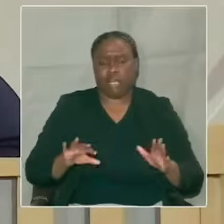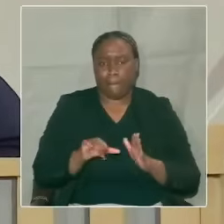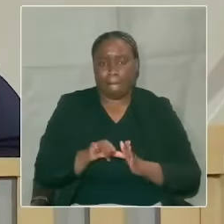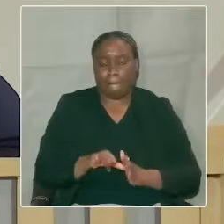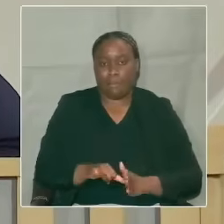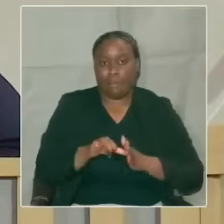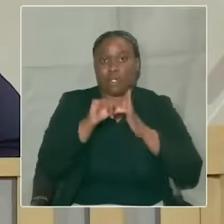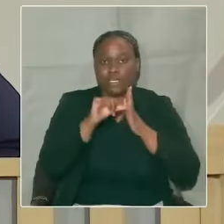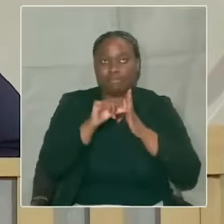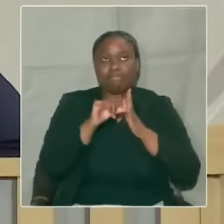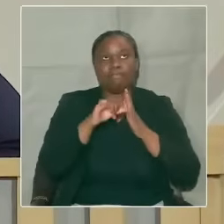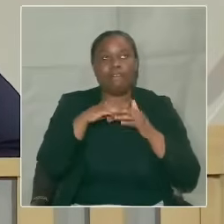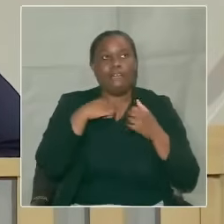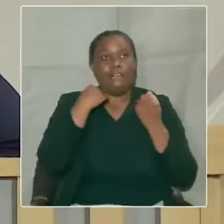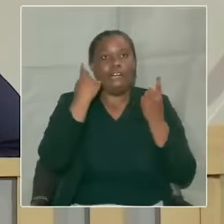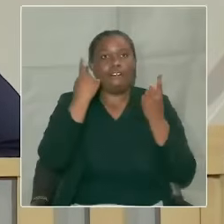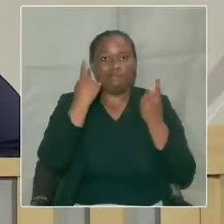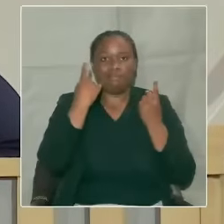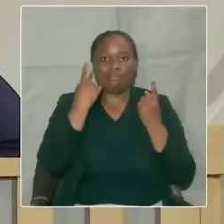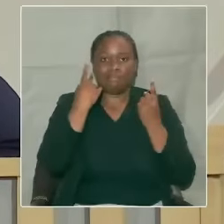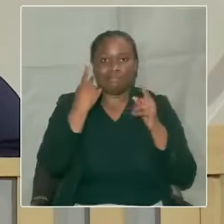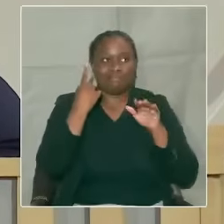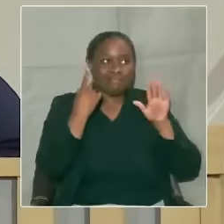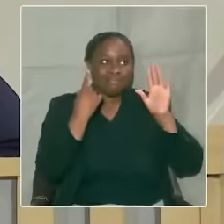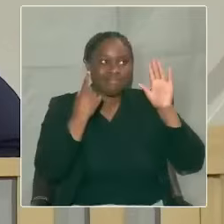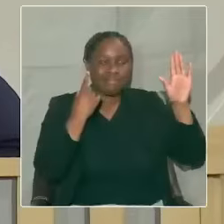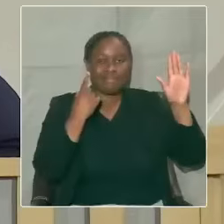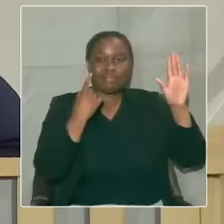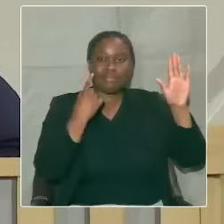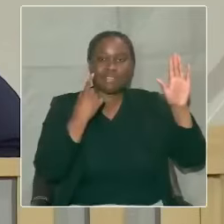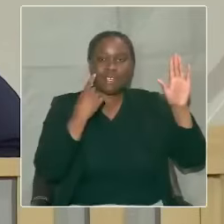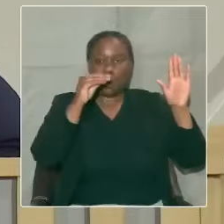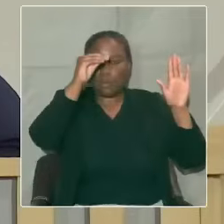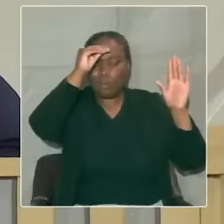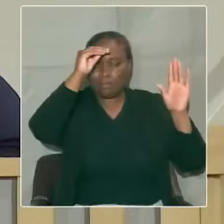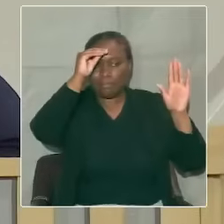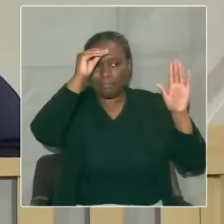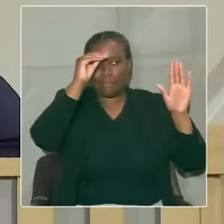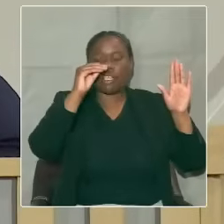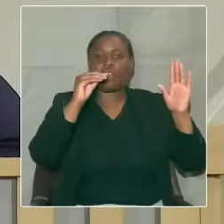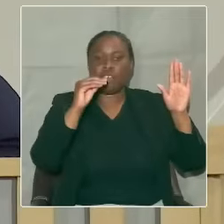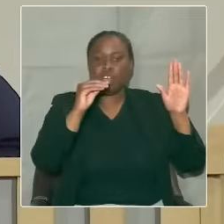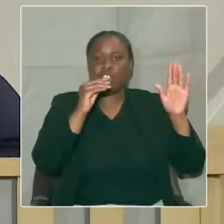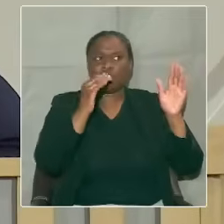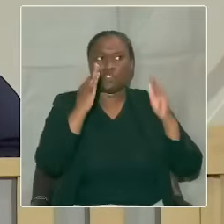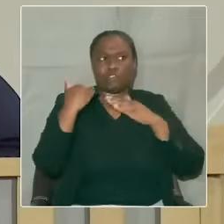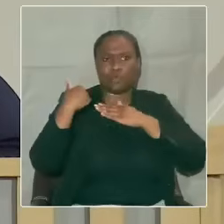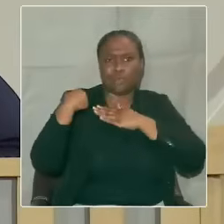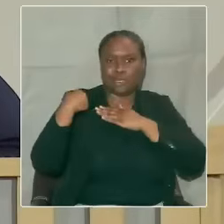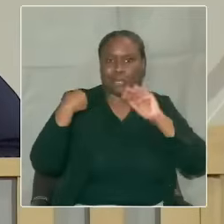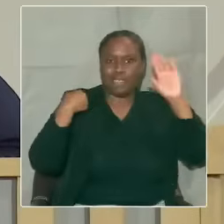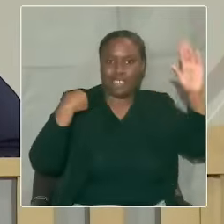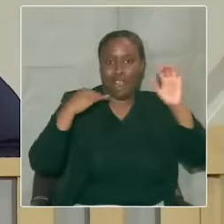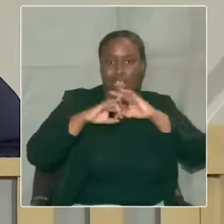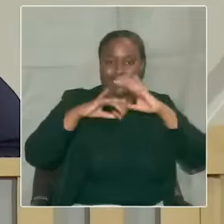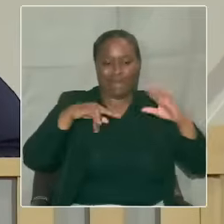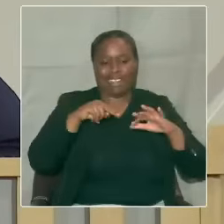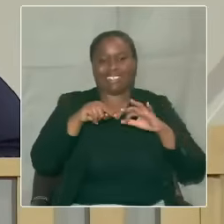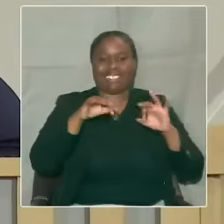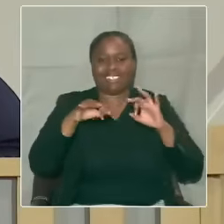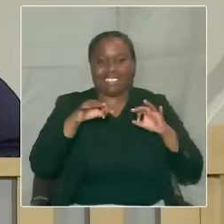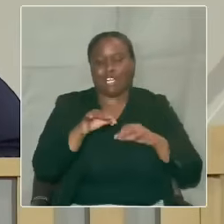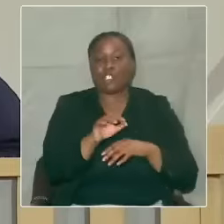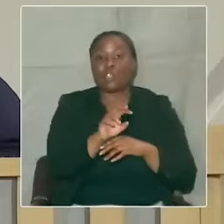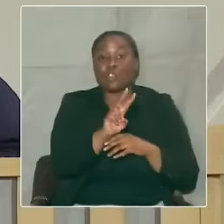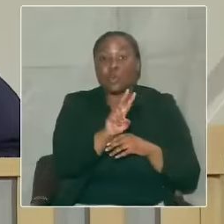context of the obligation placed on the national legislation to clarify matters relating to policing. 205(1)